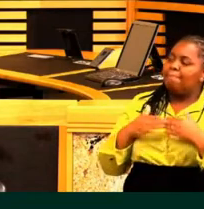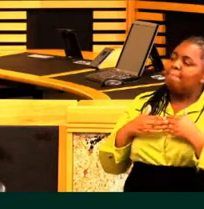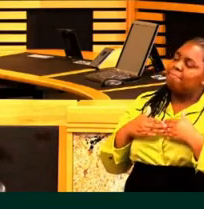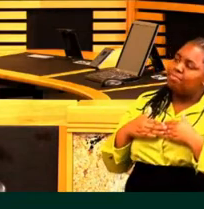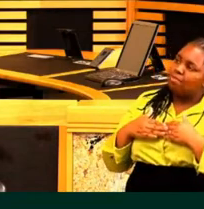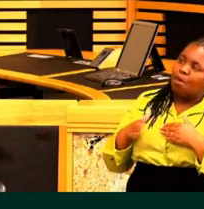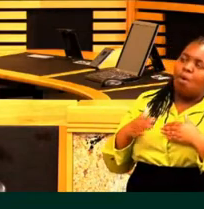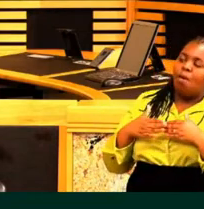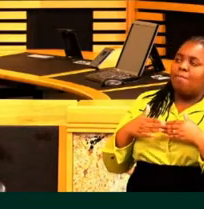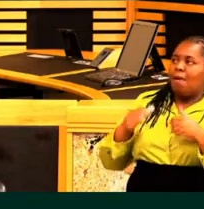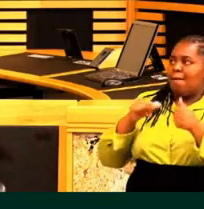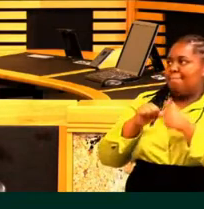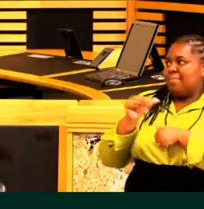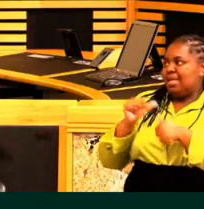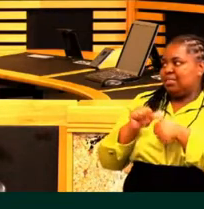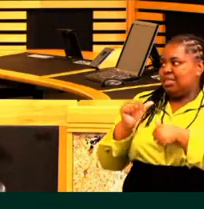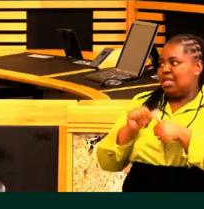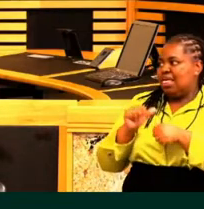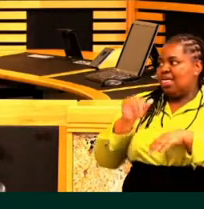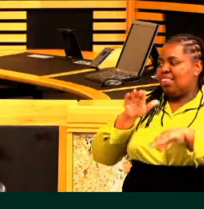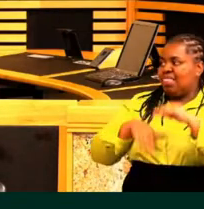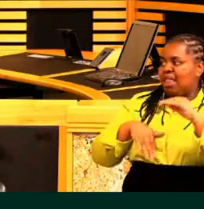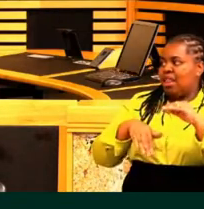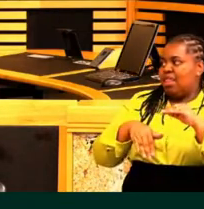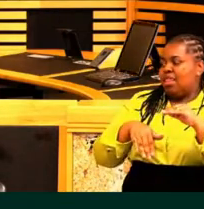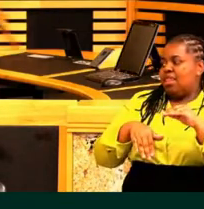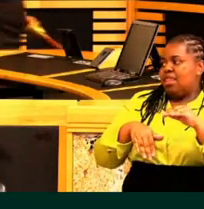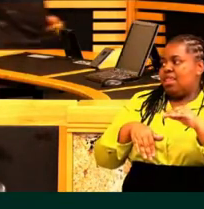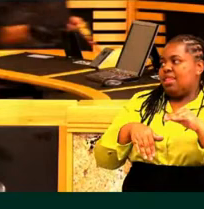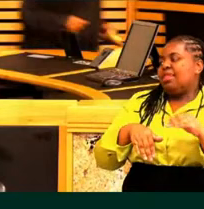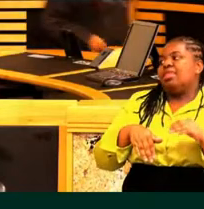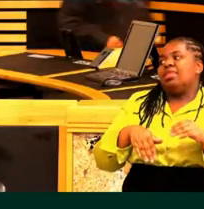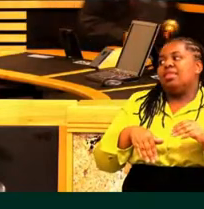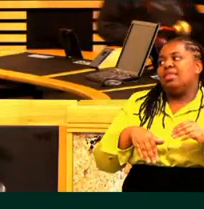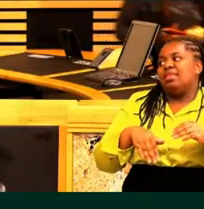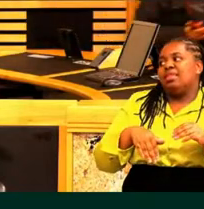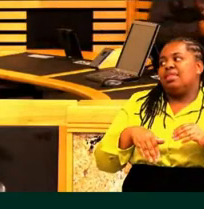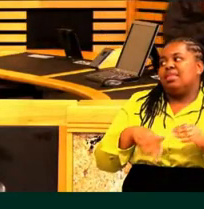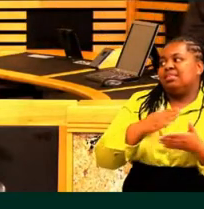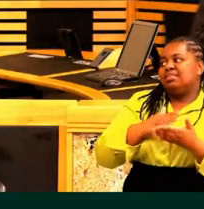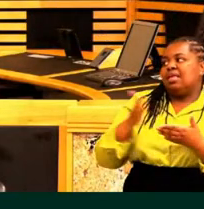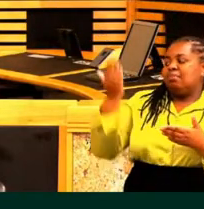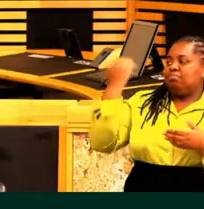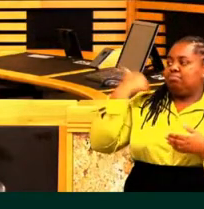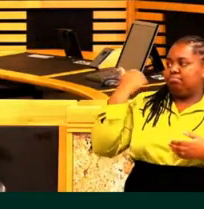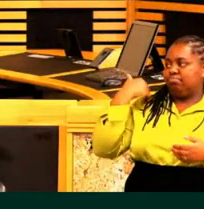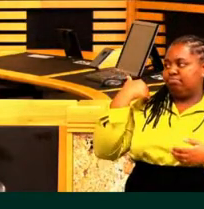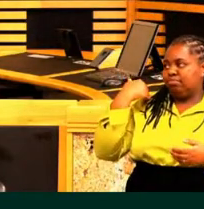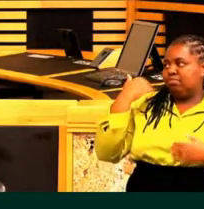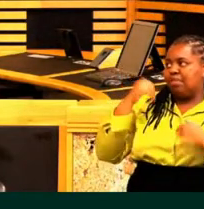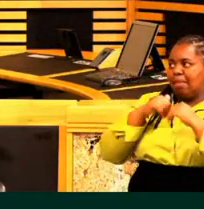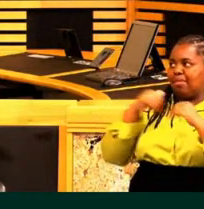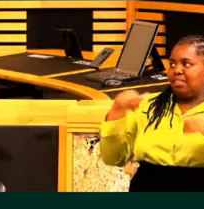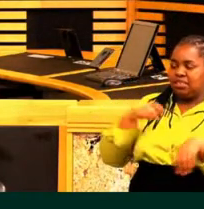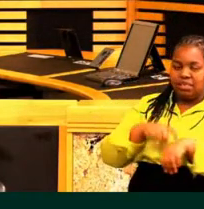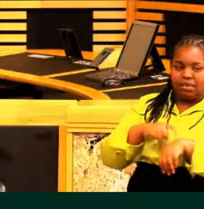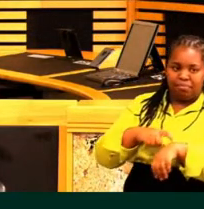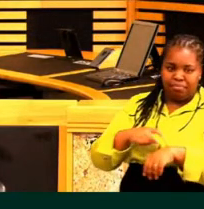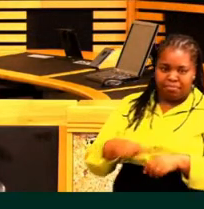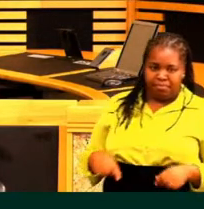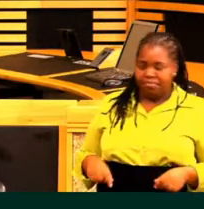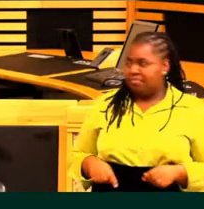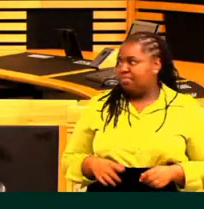better situation now than the situation uh some of us we finally found ourselves in